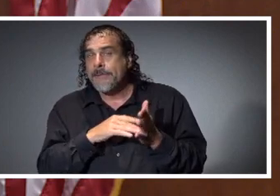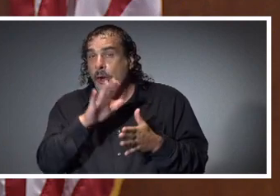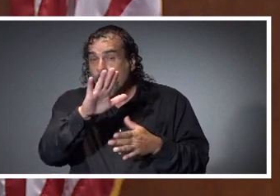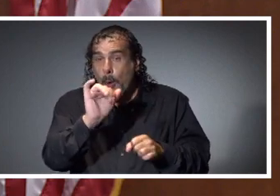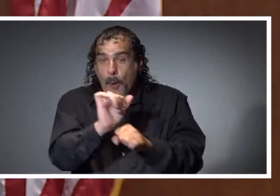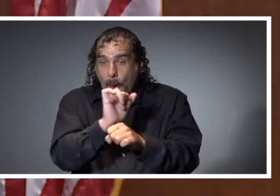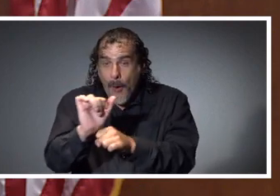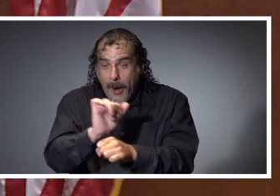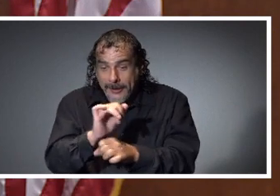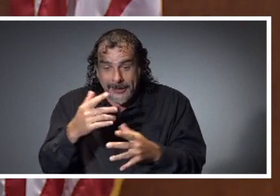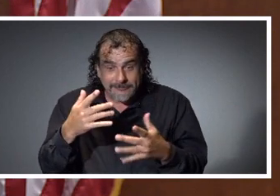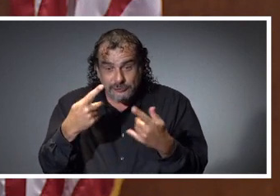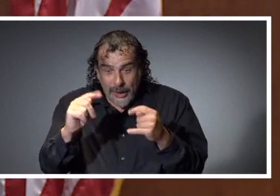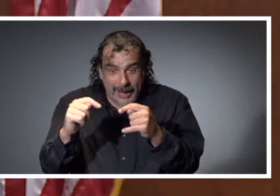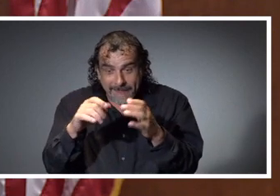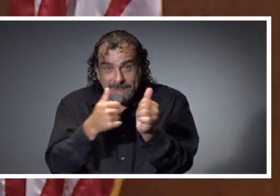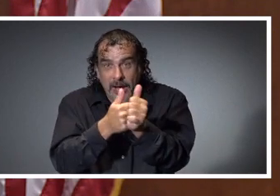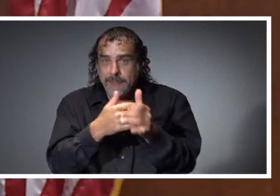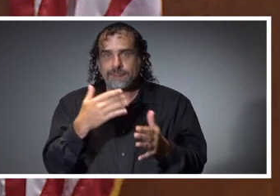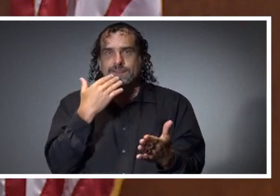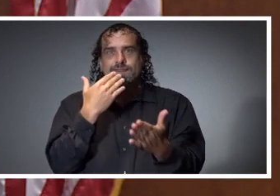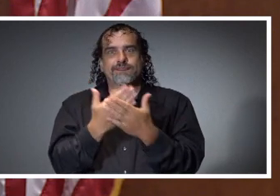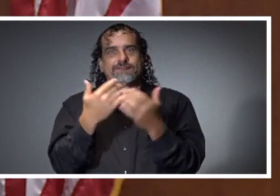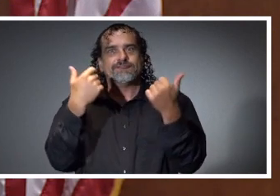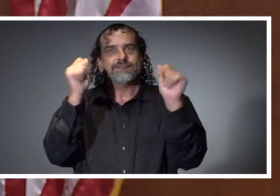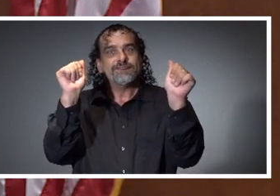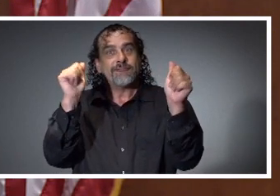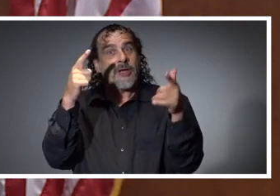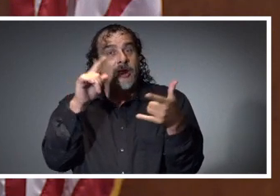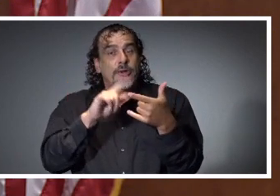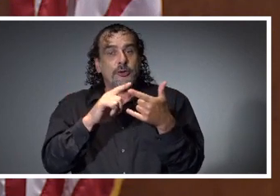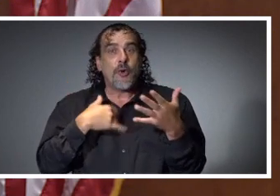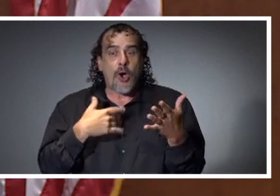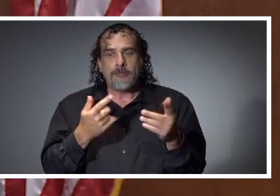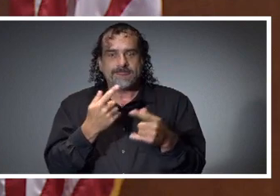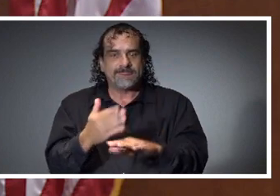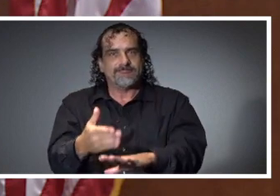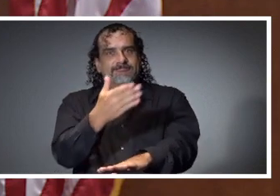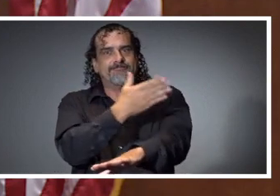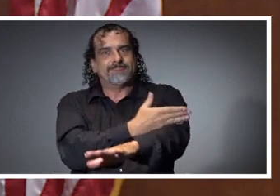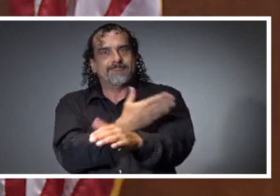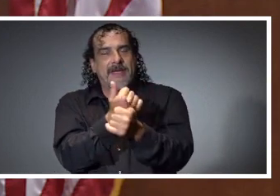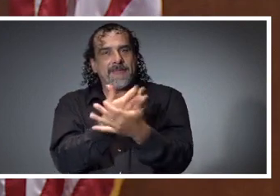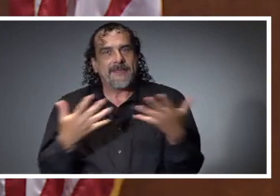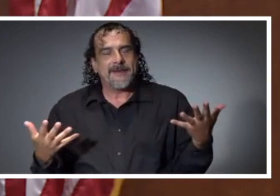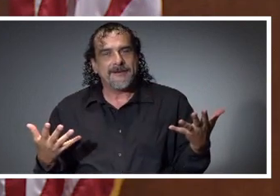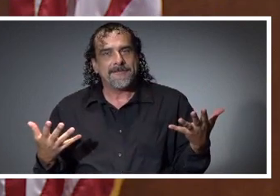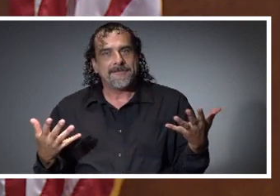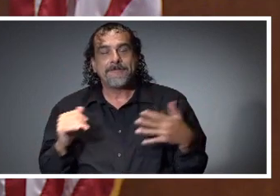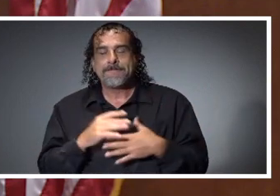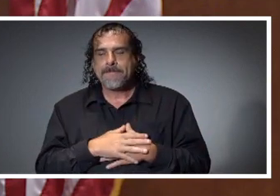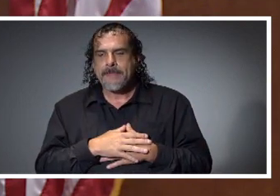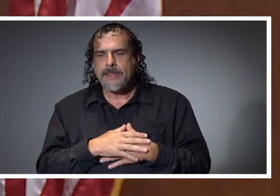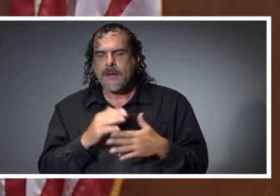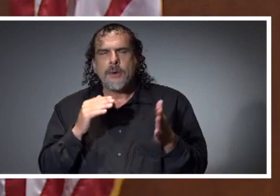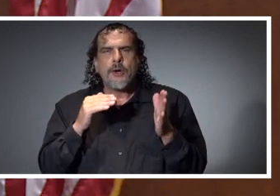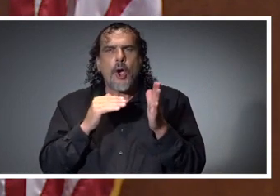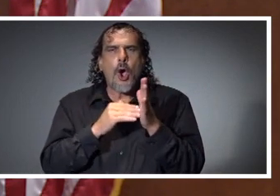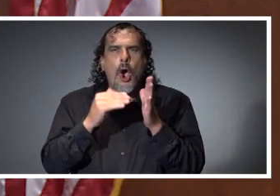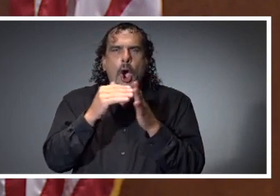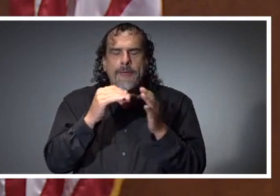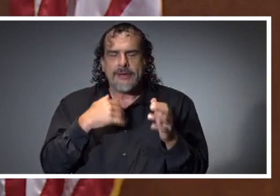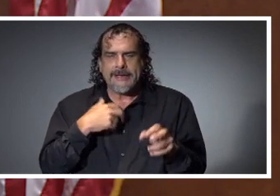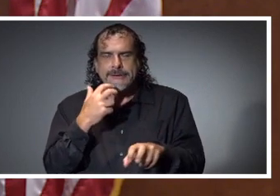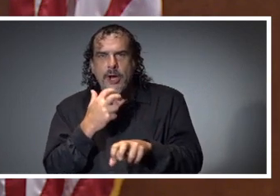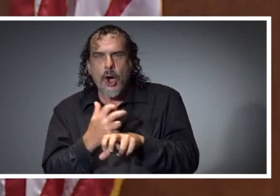efforts are working. You are making a difference. Too often, it is hard to see the